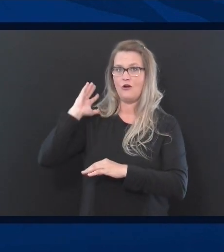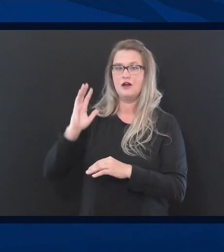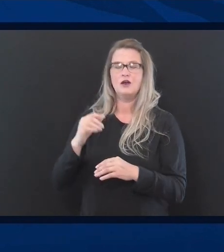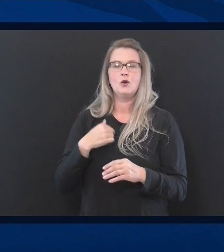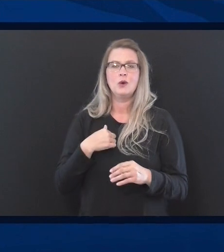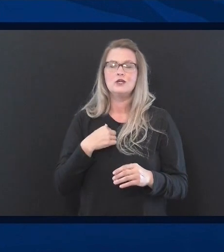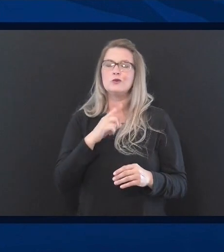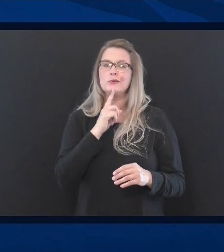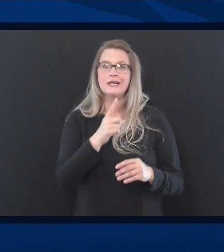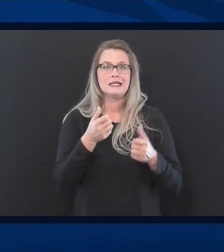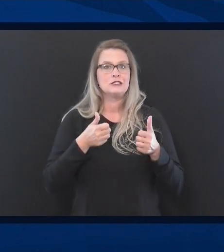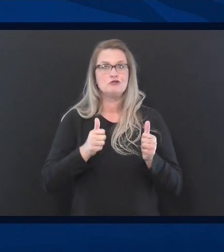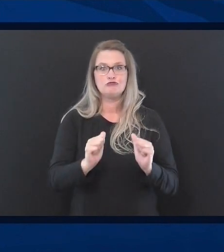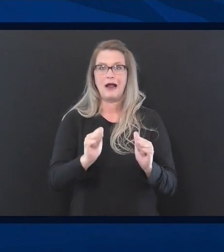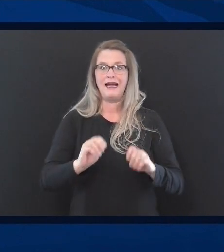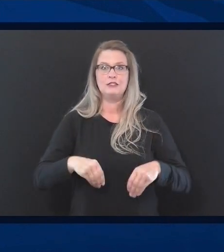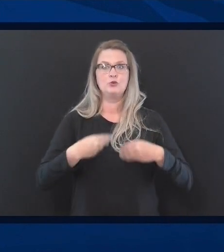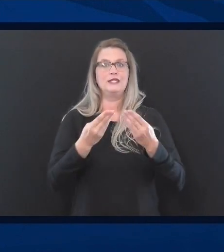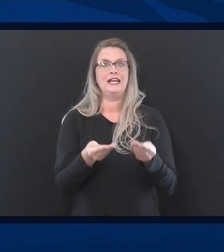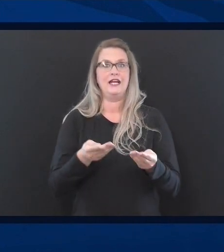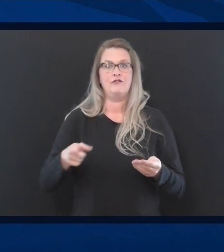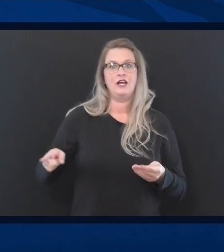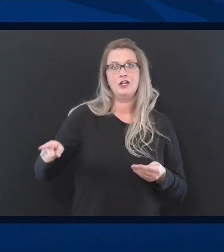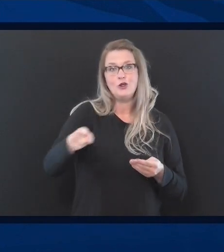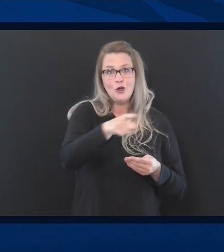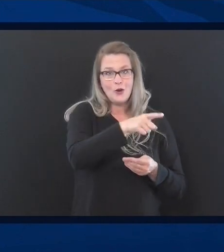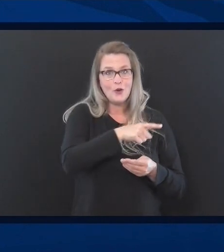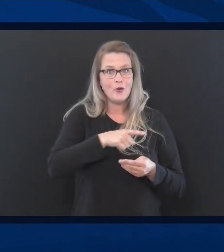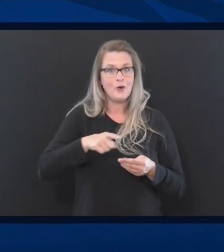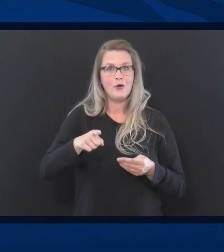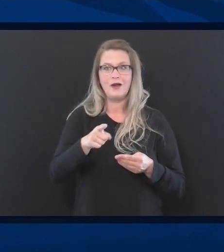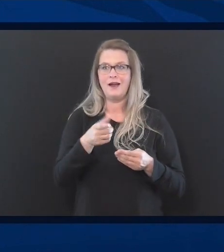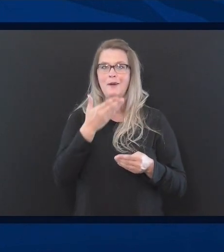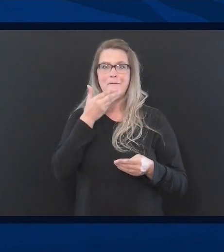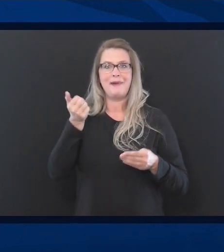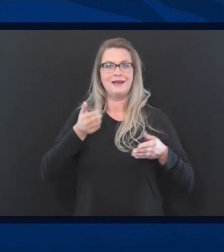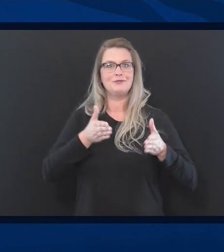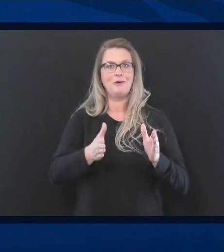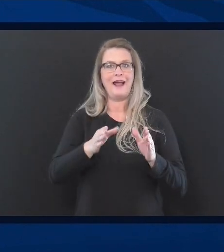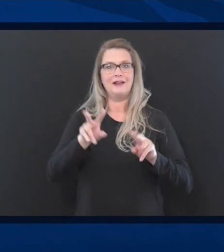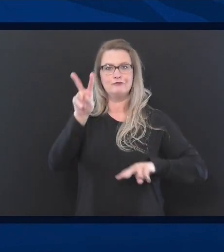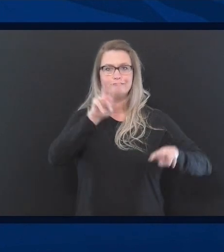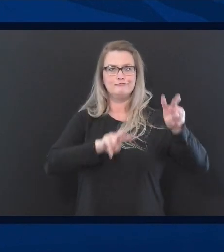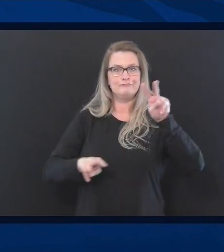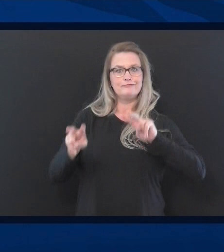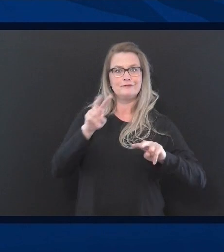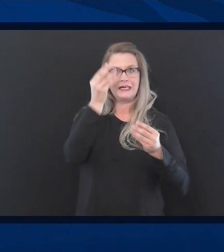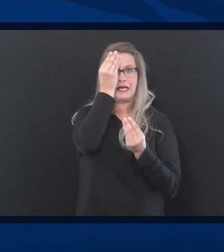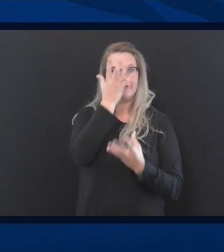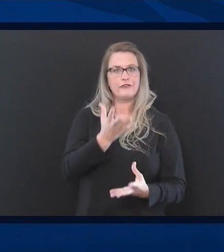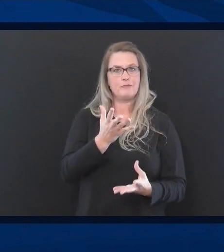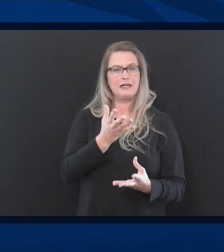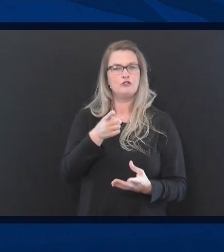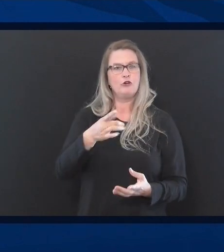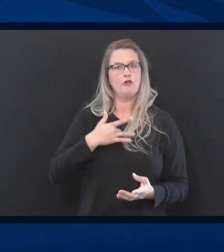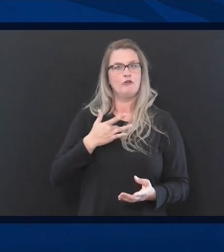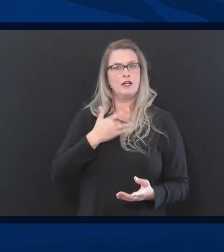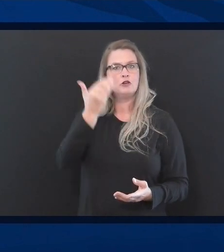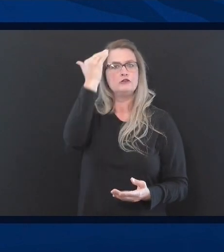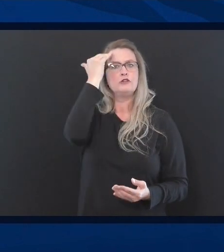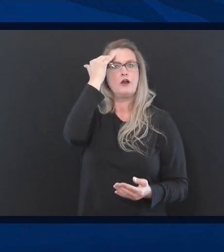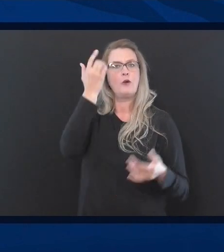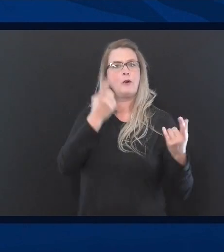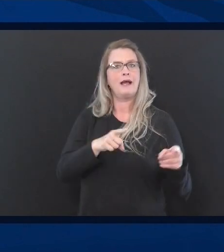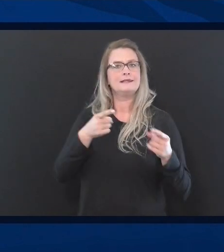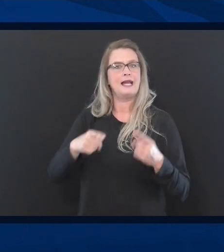doing this to try to give people a variety of ways to look at information so that they will feel informed as we